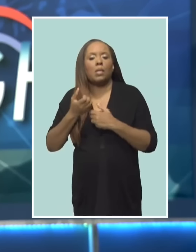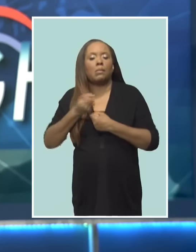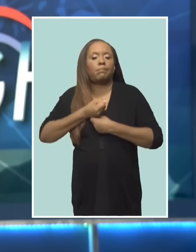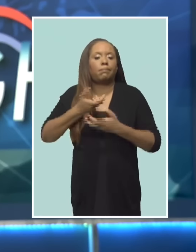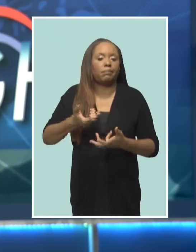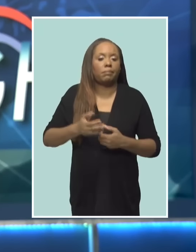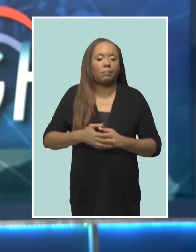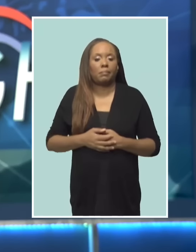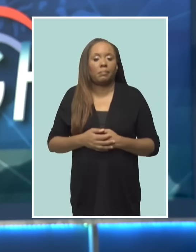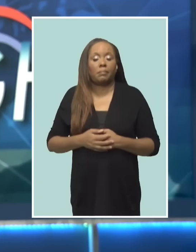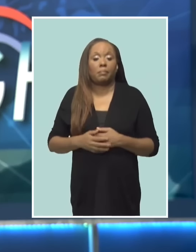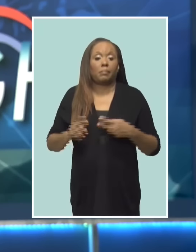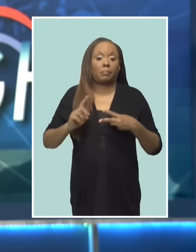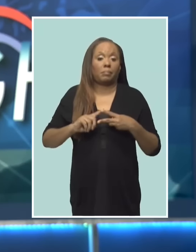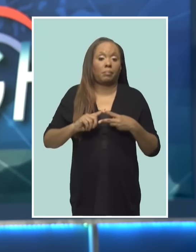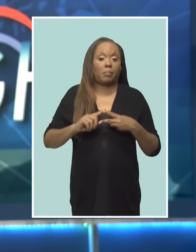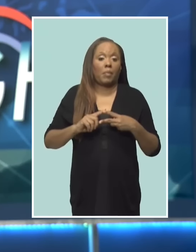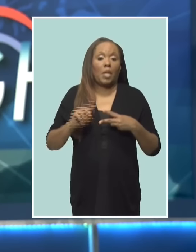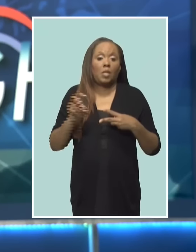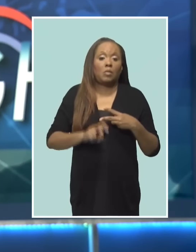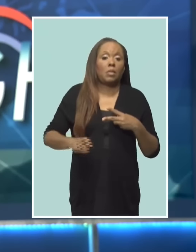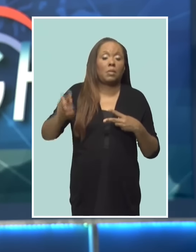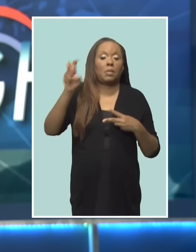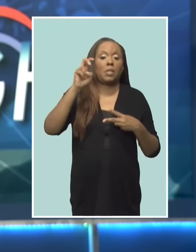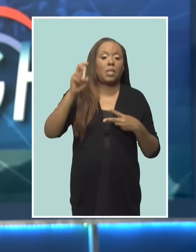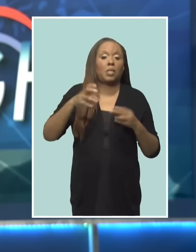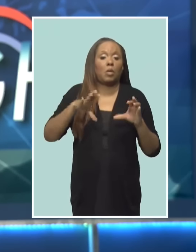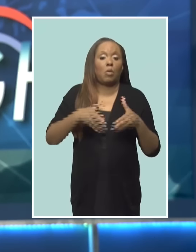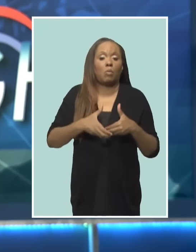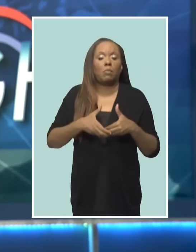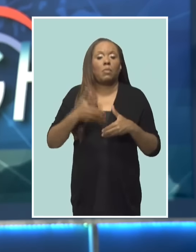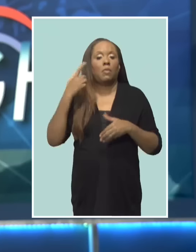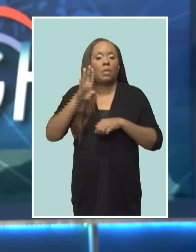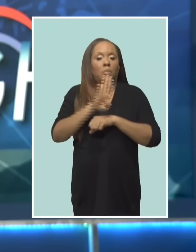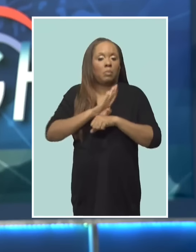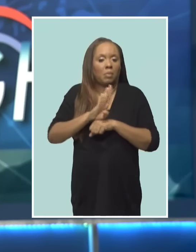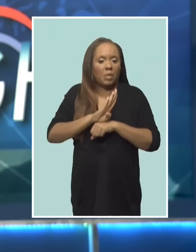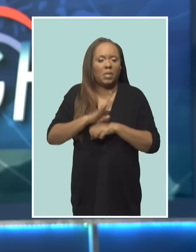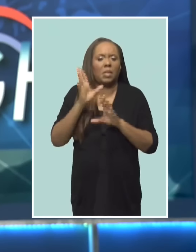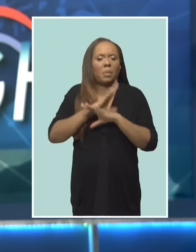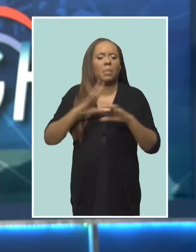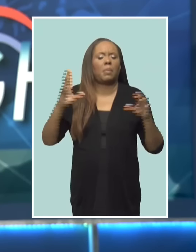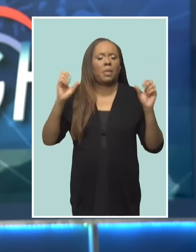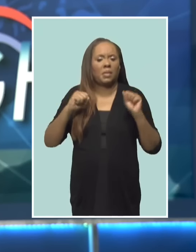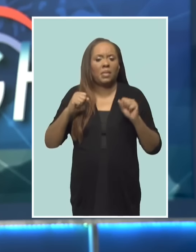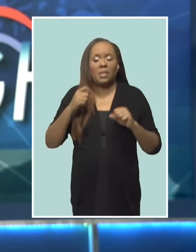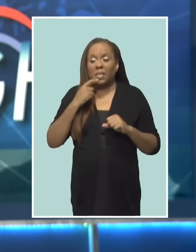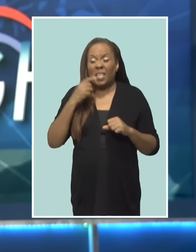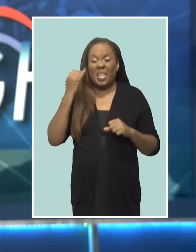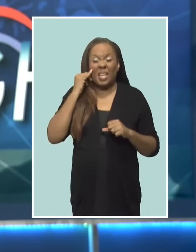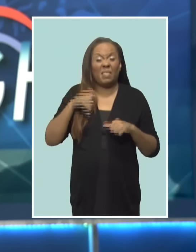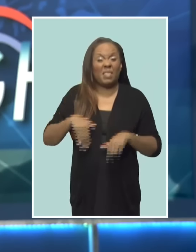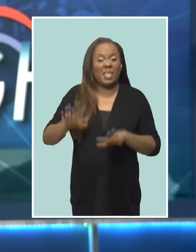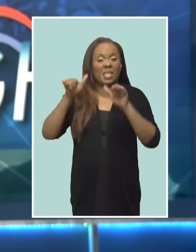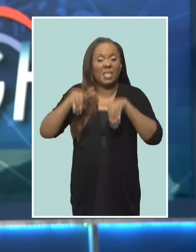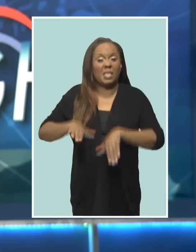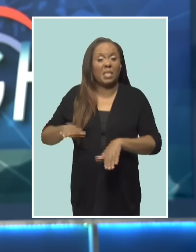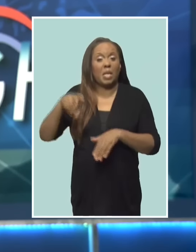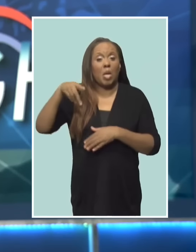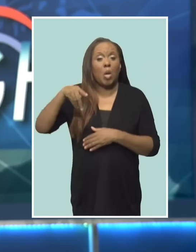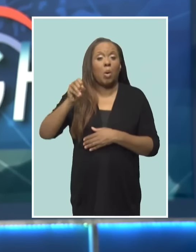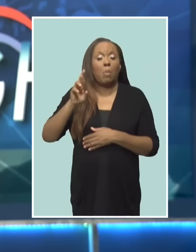of them is the Transportation Intermediaries of Barbados, whose president, Norman Rice, has detailed what would happen if the industrial